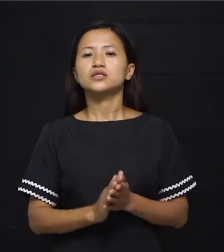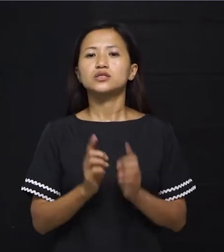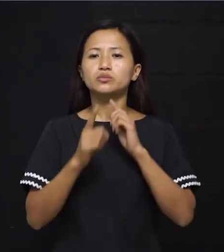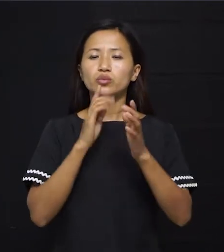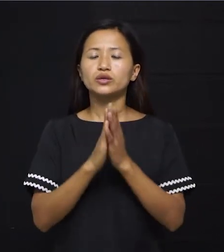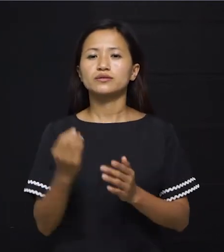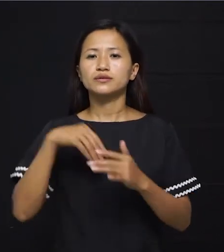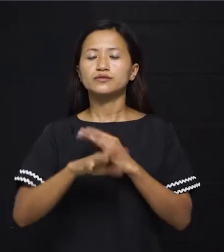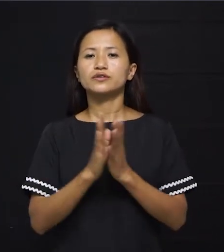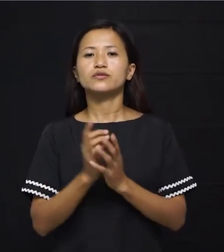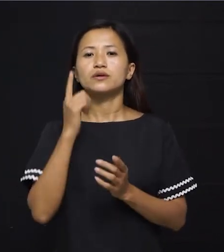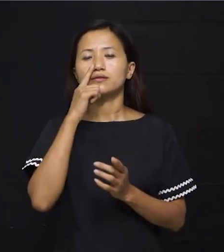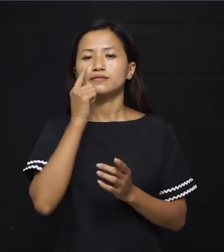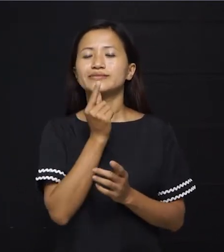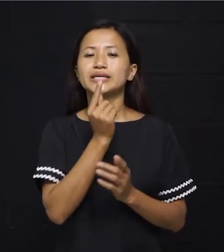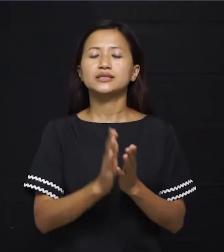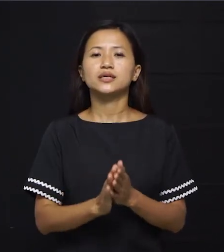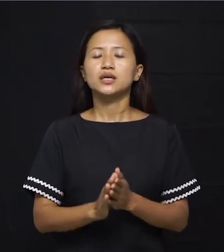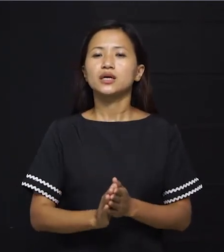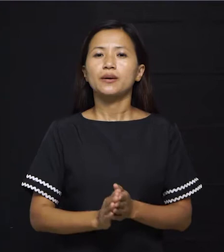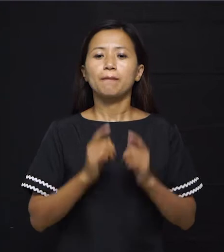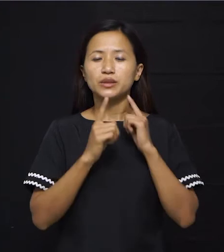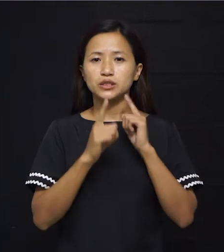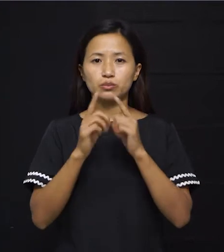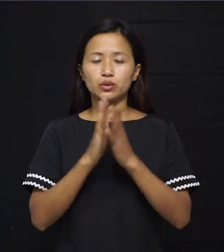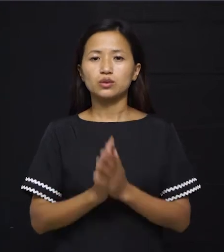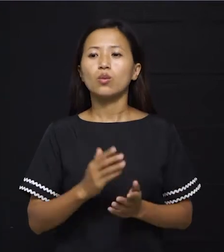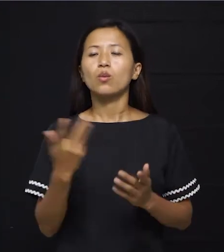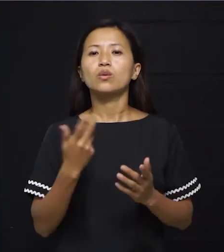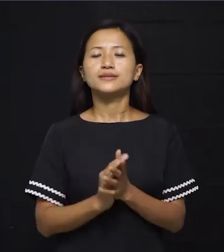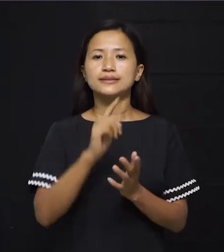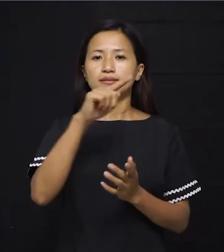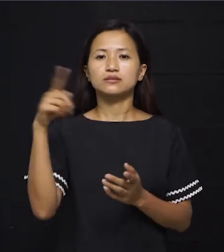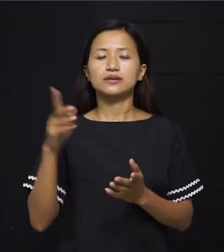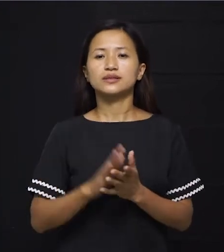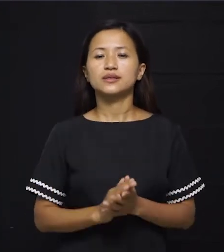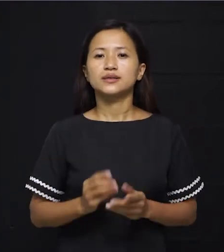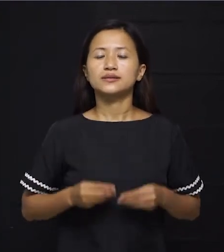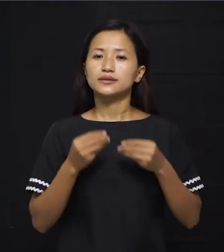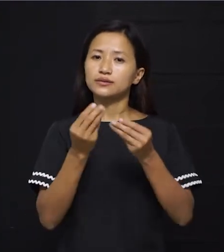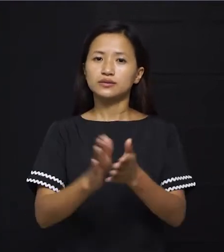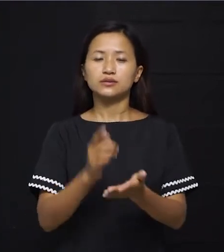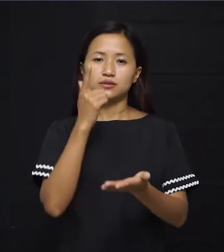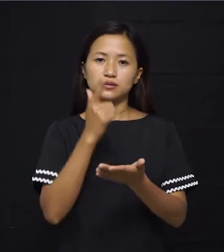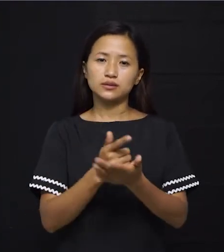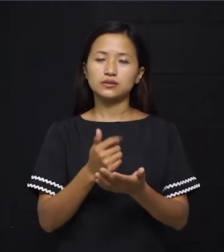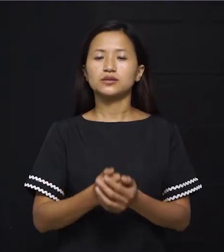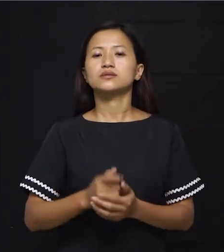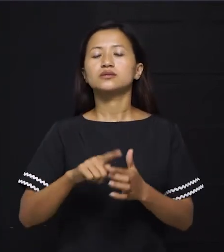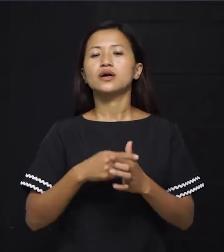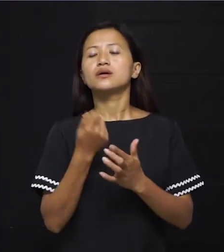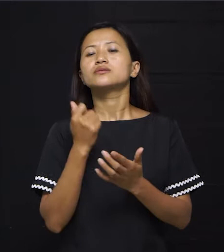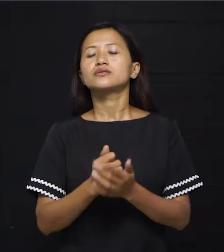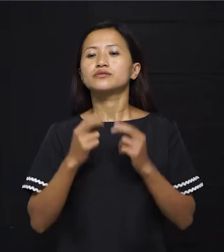auntie, not only in favor, but also he spoke for what is right, and he delivered justice to the auntie, where